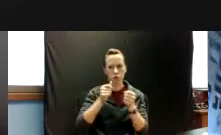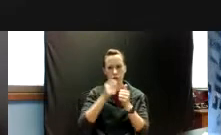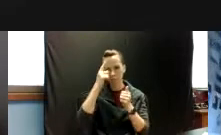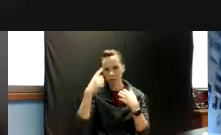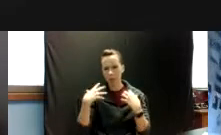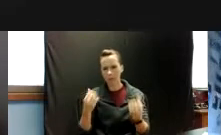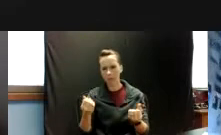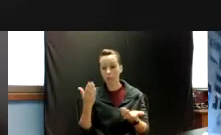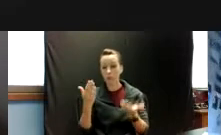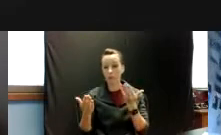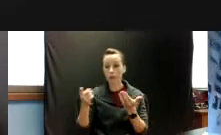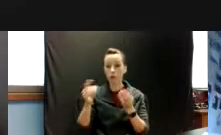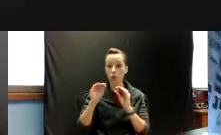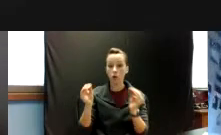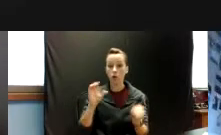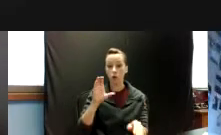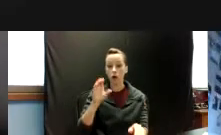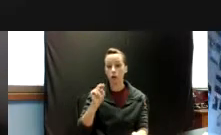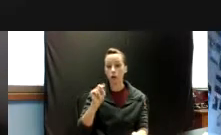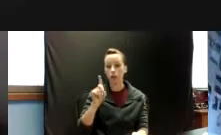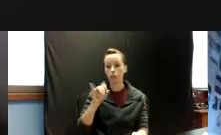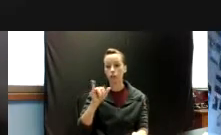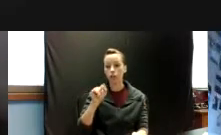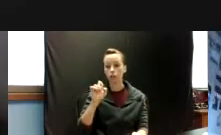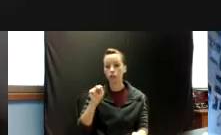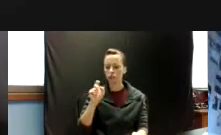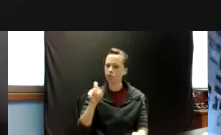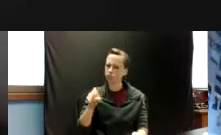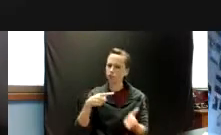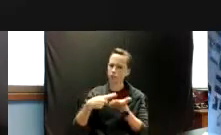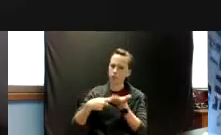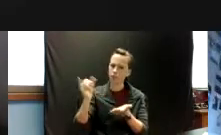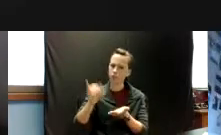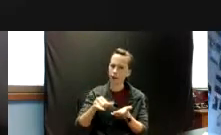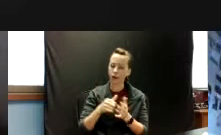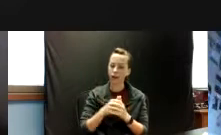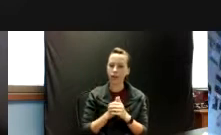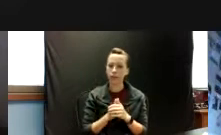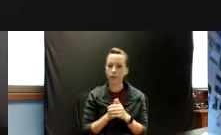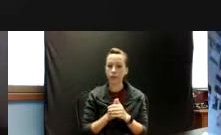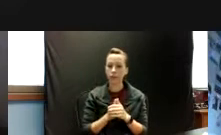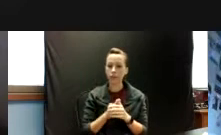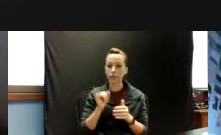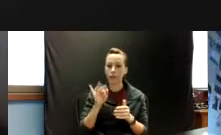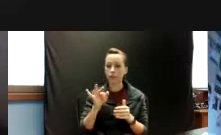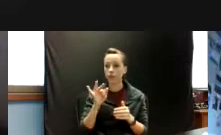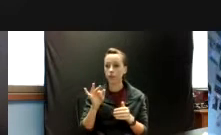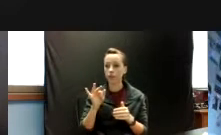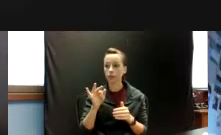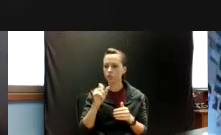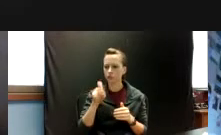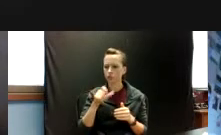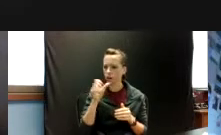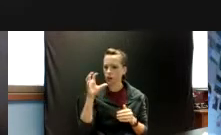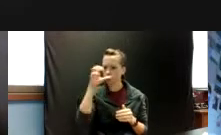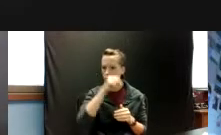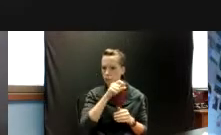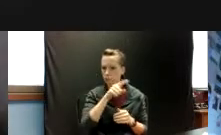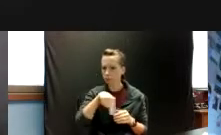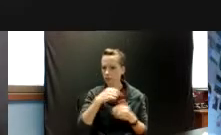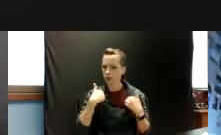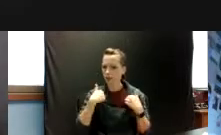all. And I think we should be able to talk about that instead of everyone just assuming that they're having a bad day. That they